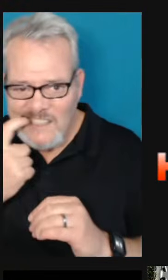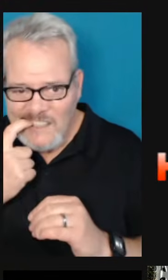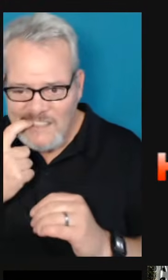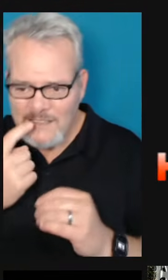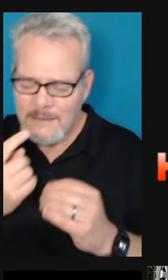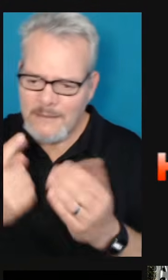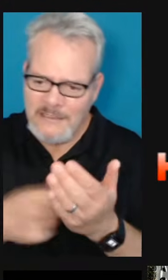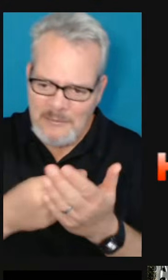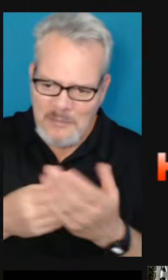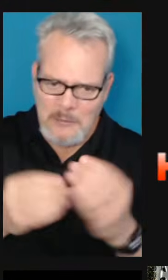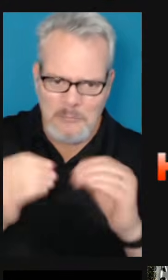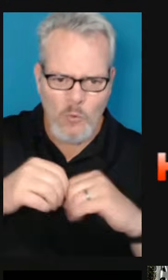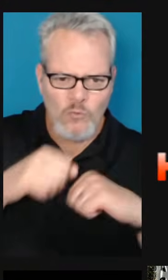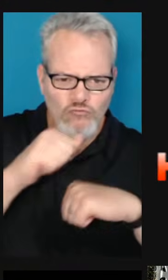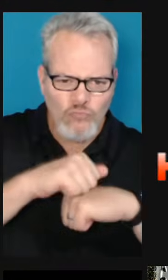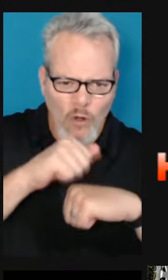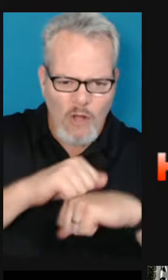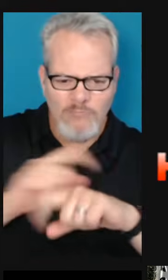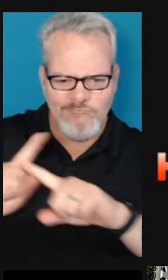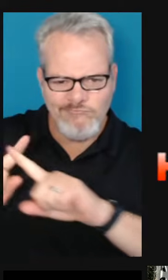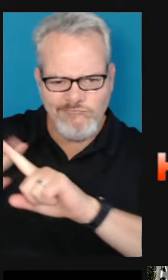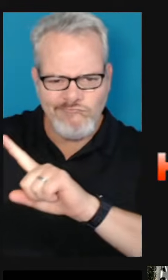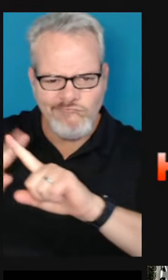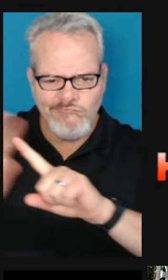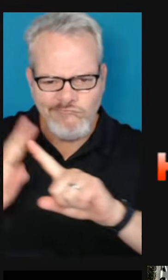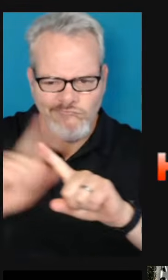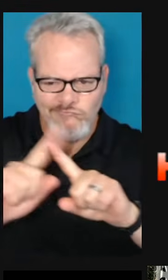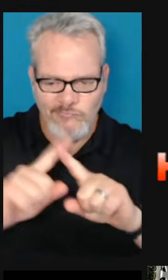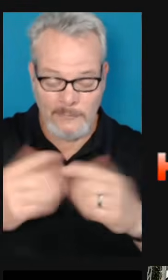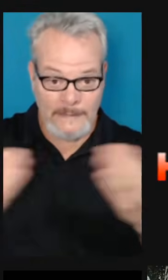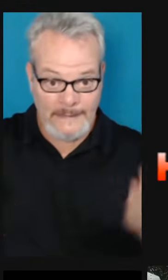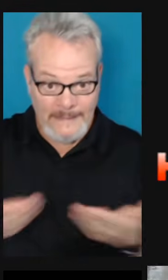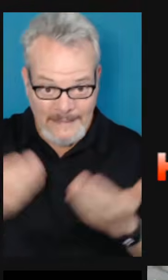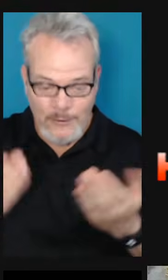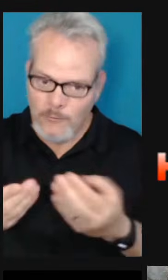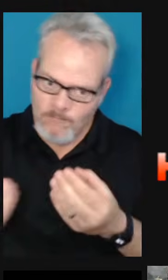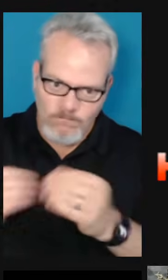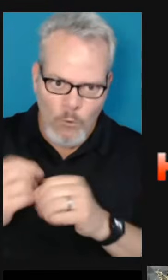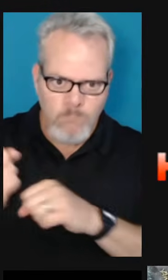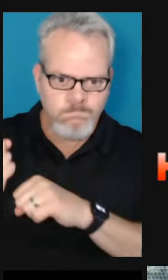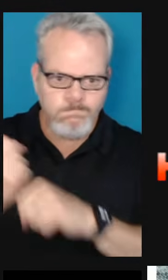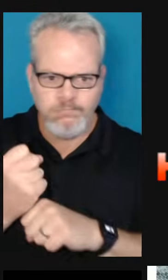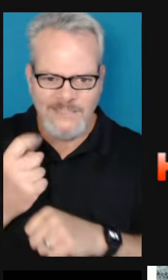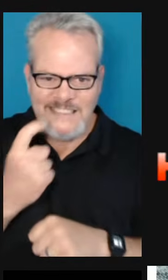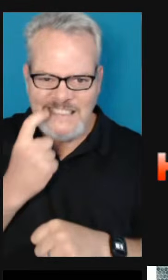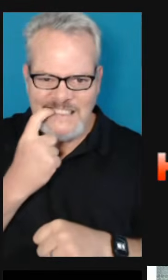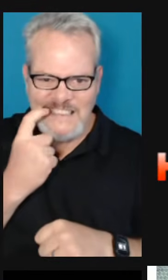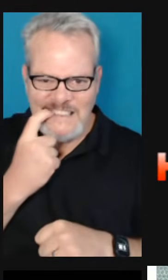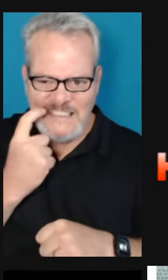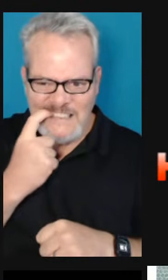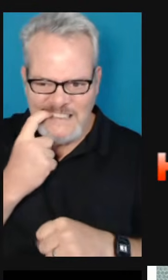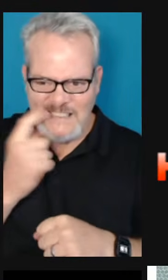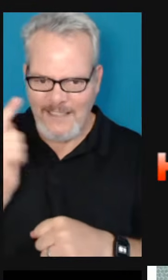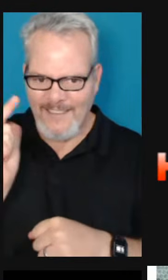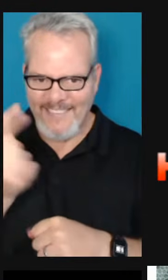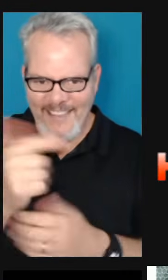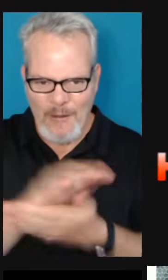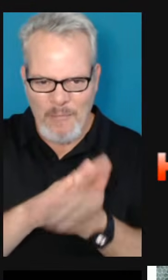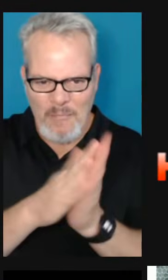different conditions of your ash, right? But ours is very glassy right now. Will eventually turn into more clayey stuff as it breaks